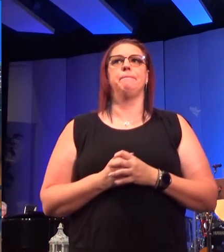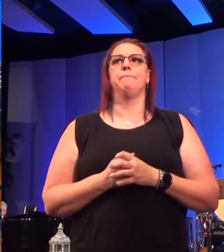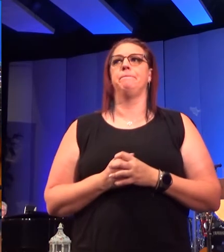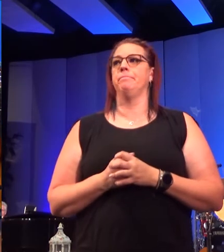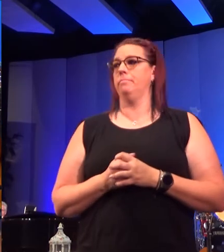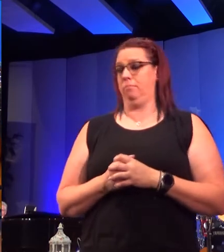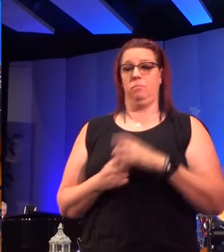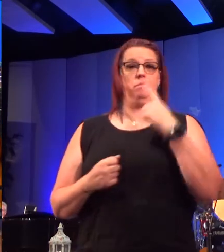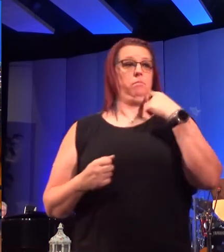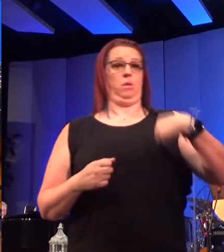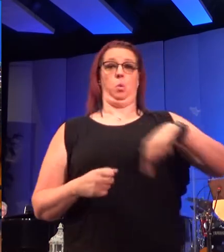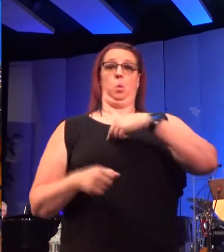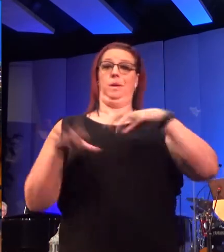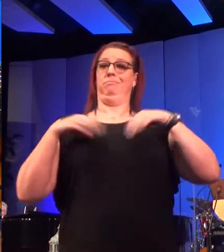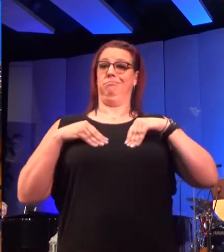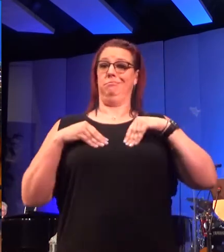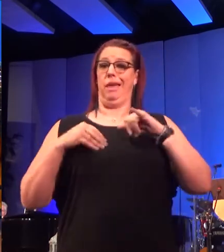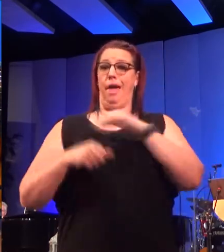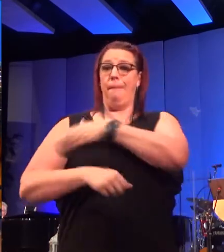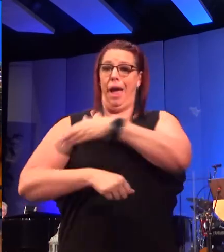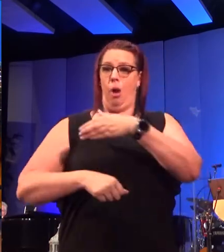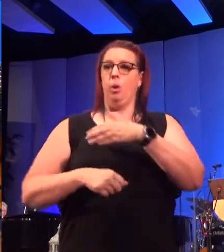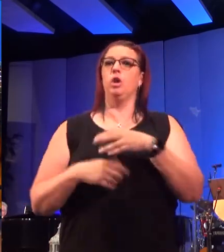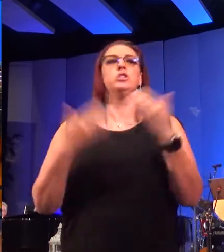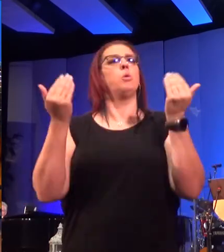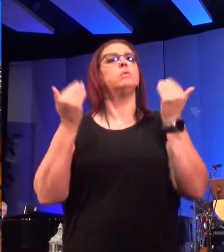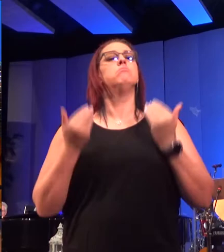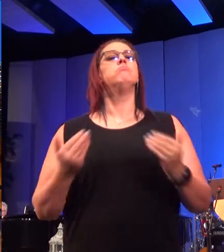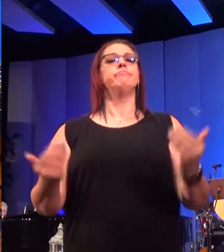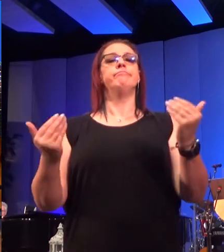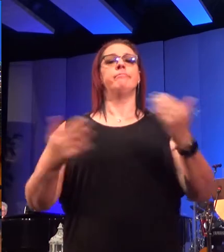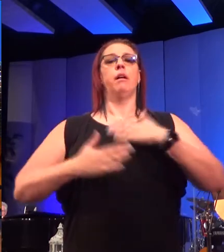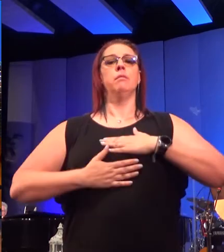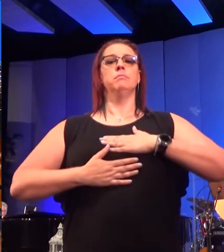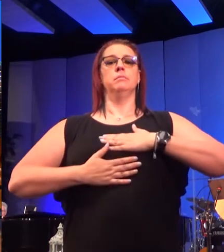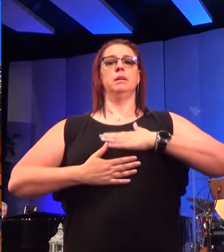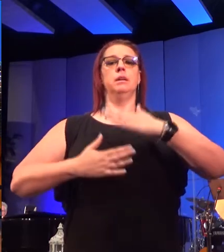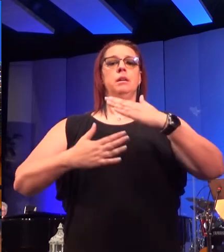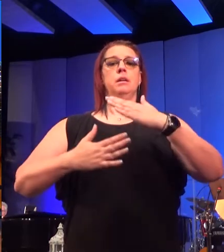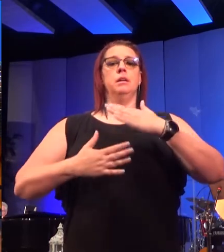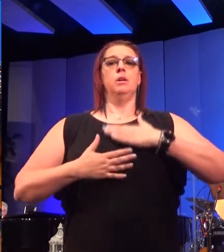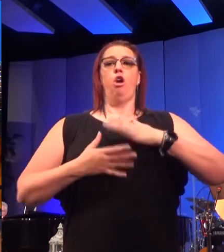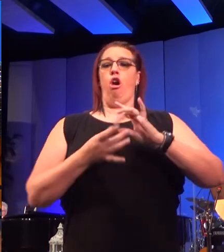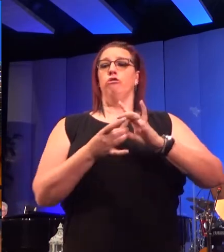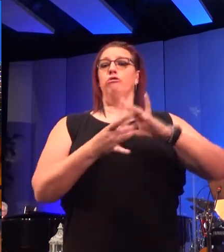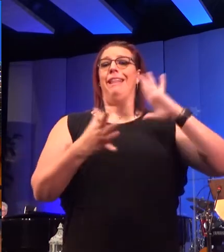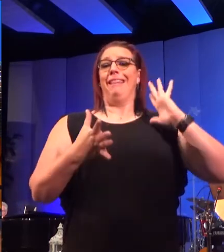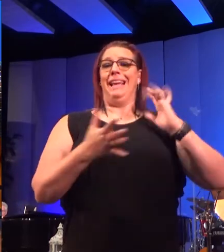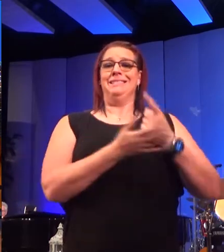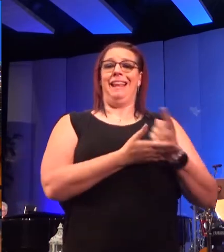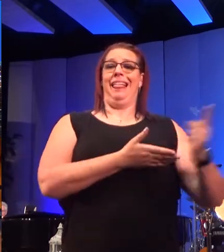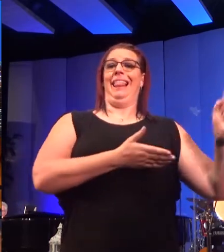claim that power. So sit back, take a deep breath, release the week just